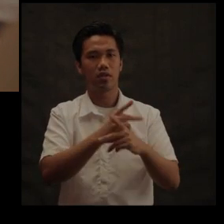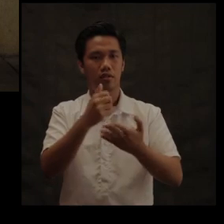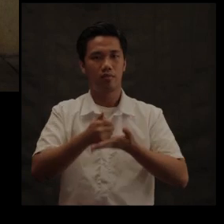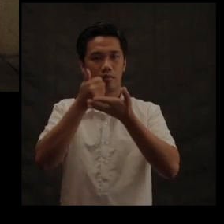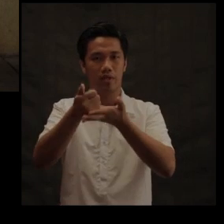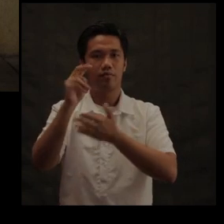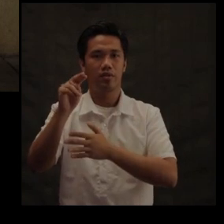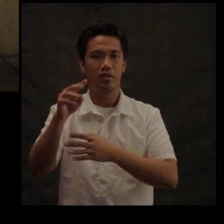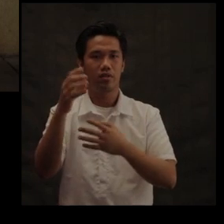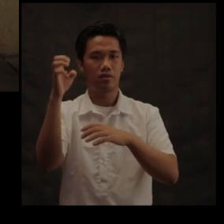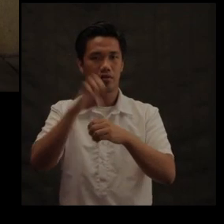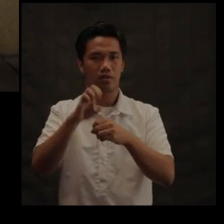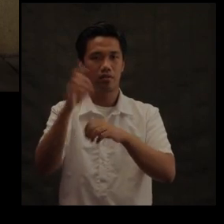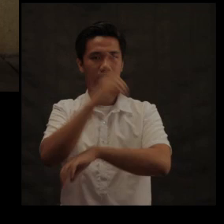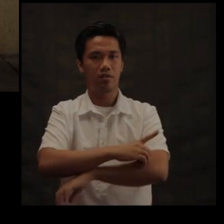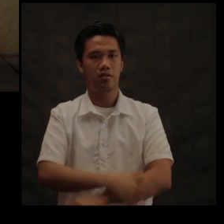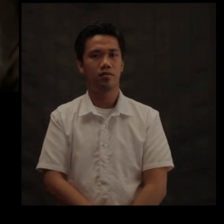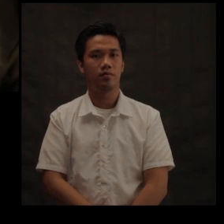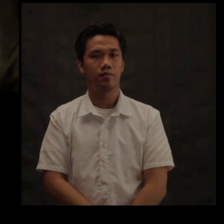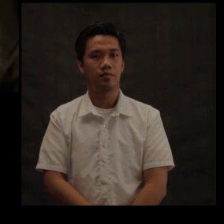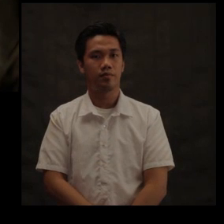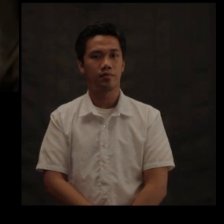they need on election day.